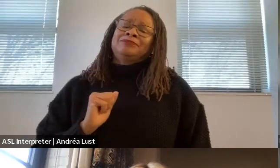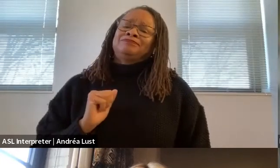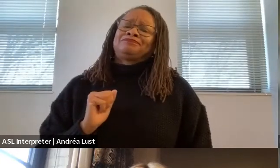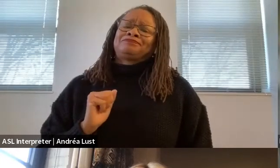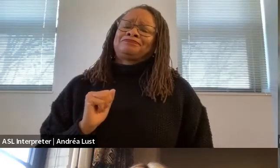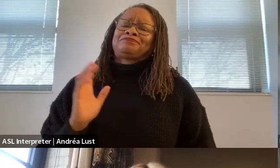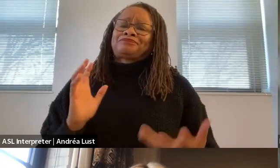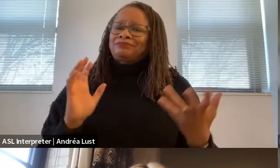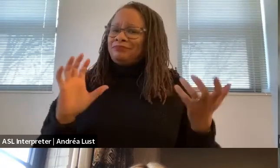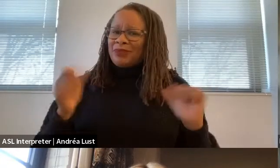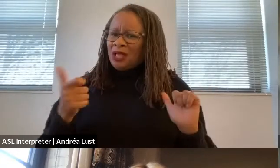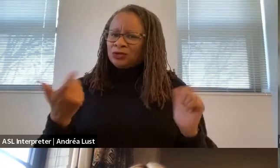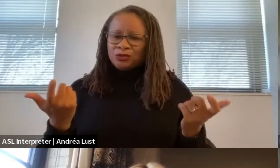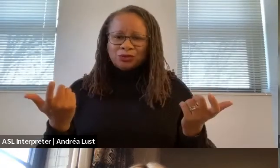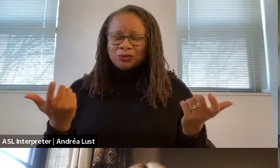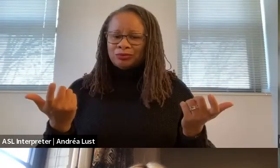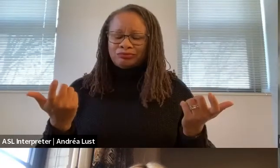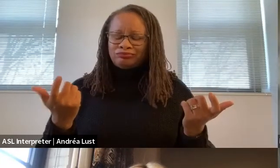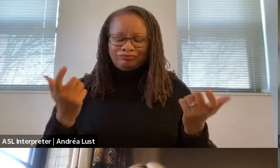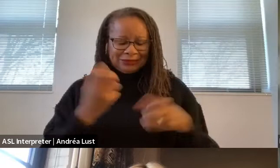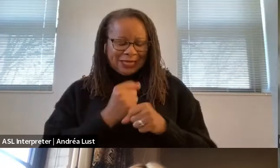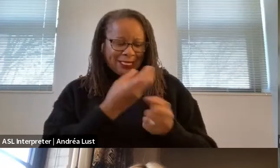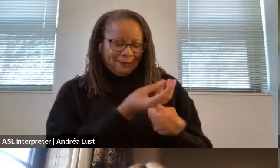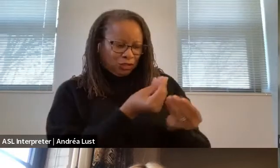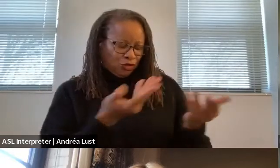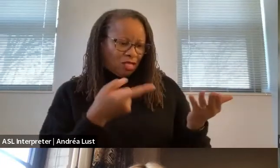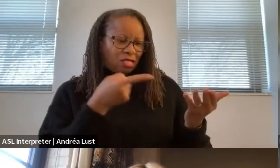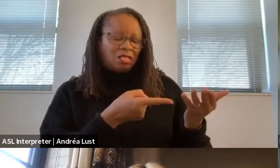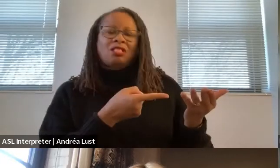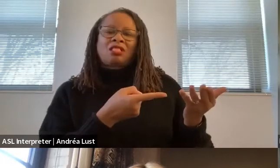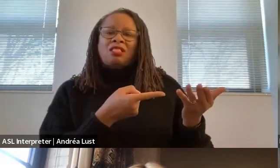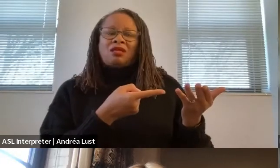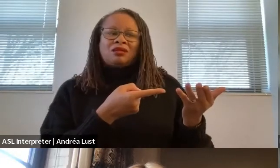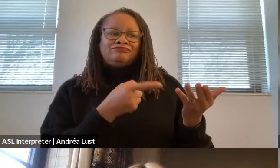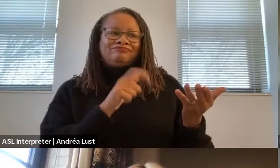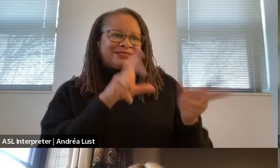head around taking this material and